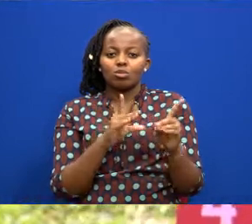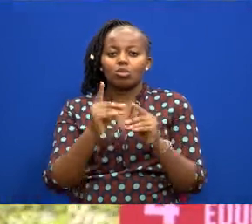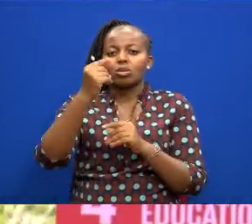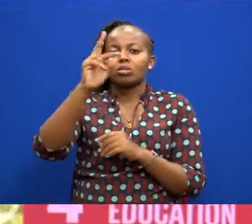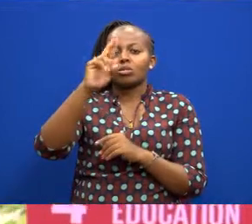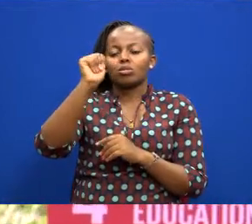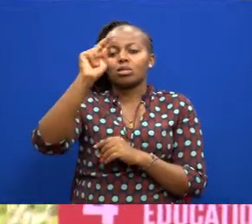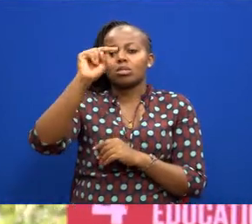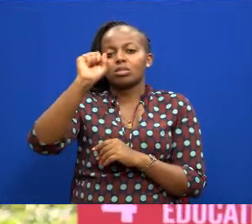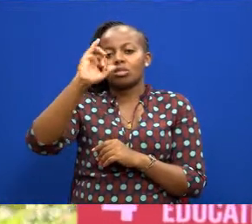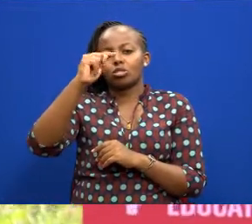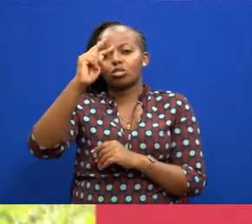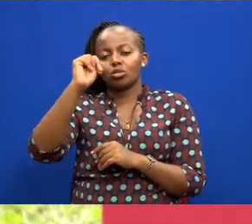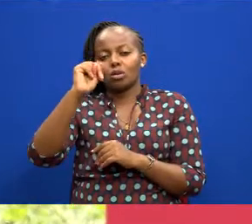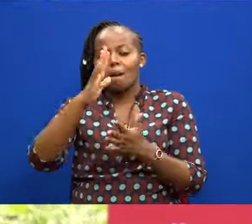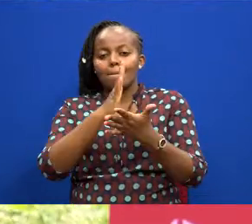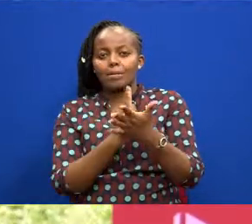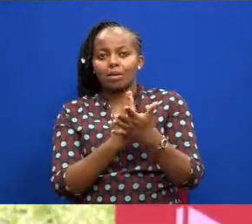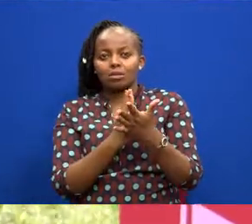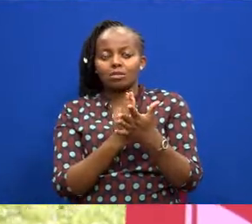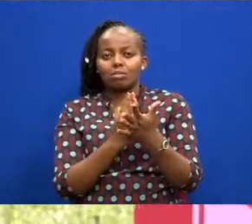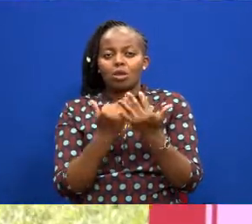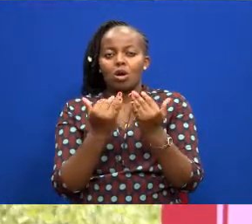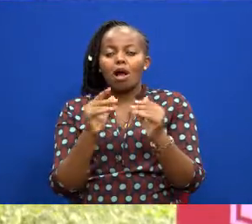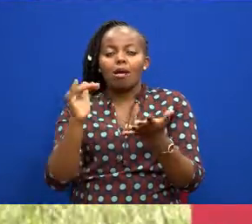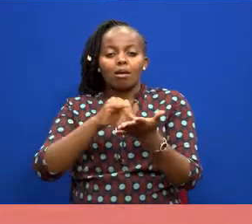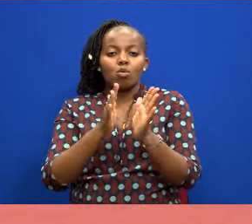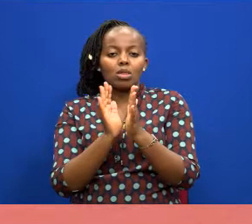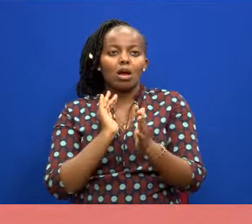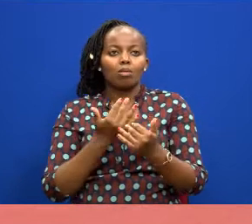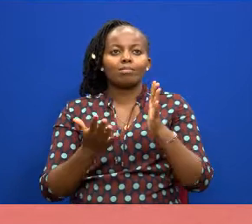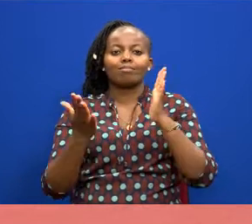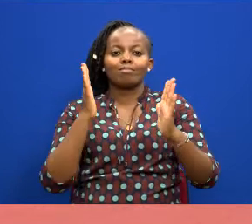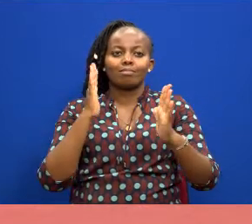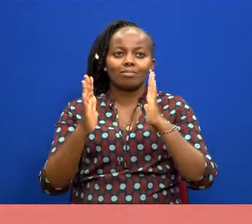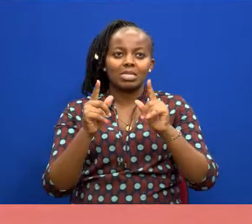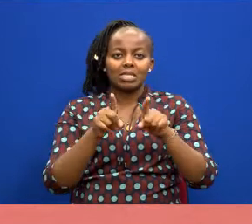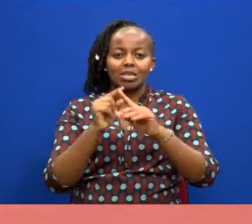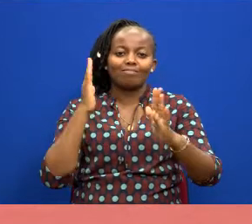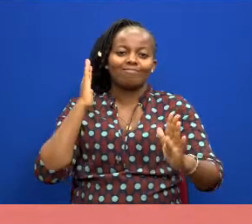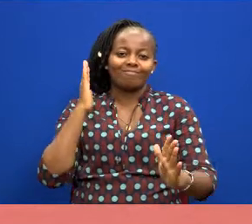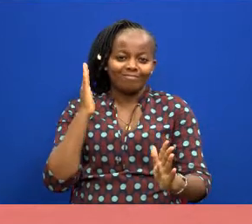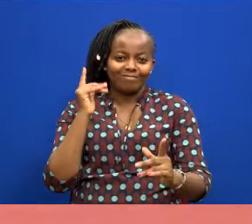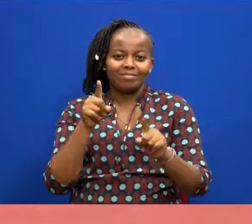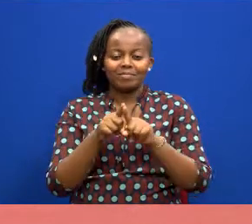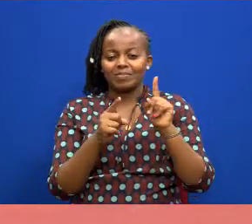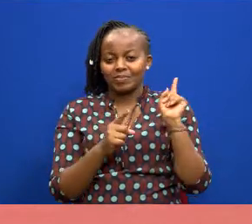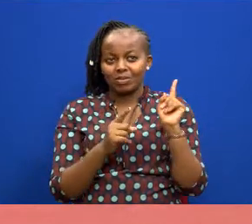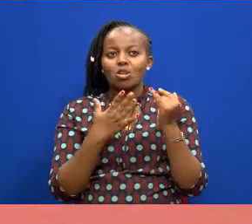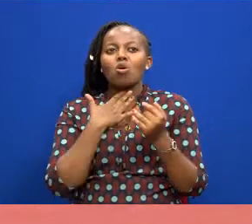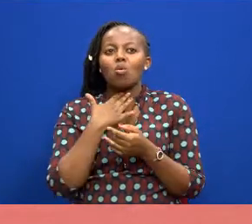transition phase, starting position. Again, with our hands at that position, we